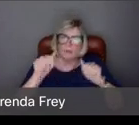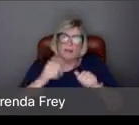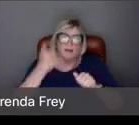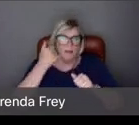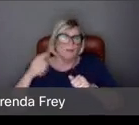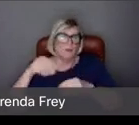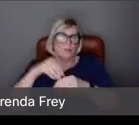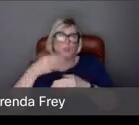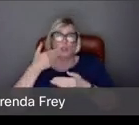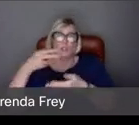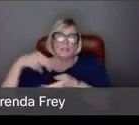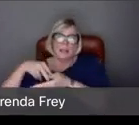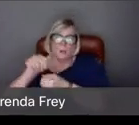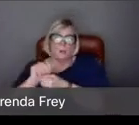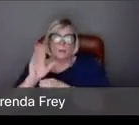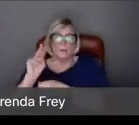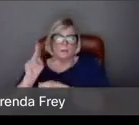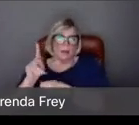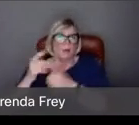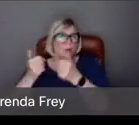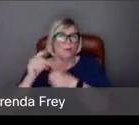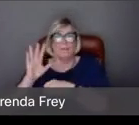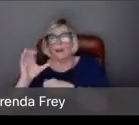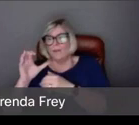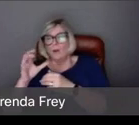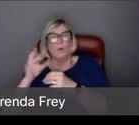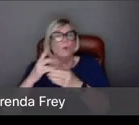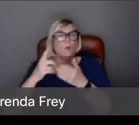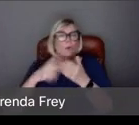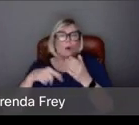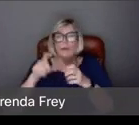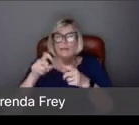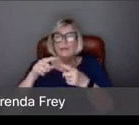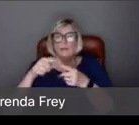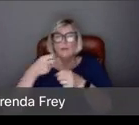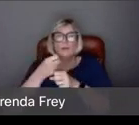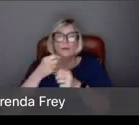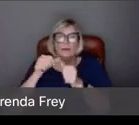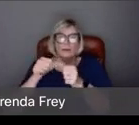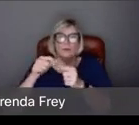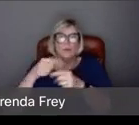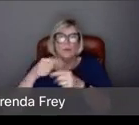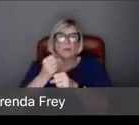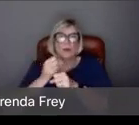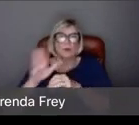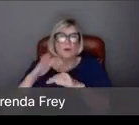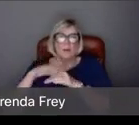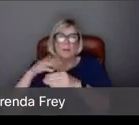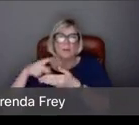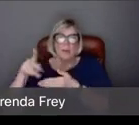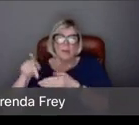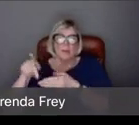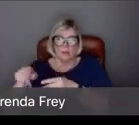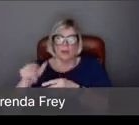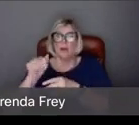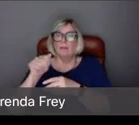bank, and whether it's 500 or whatever you need to keep making your minimum payments there, as long as you're meeting